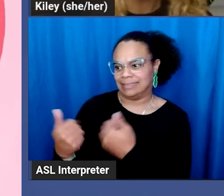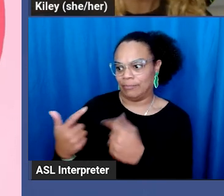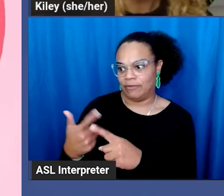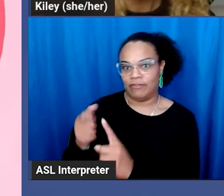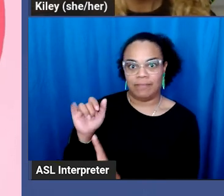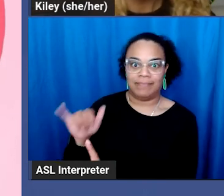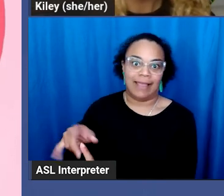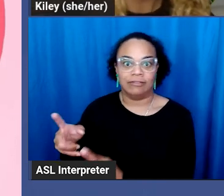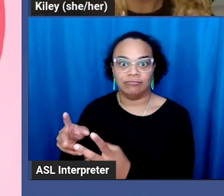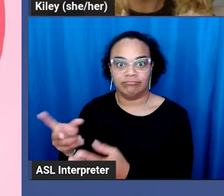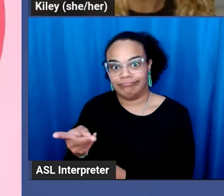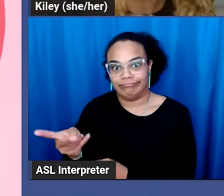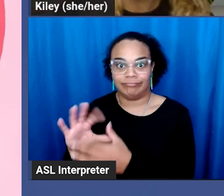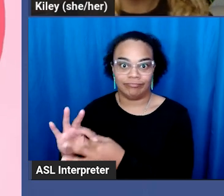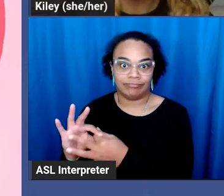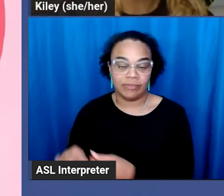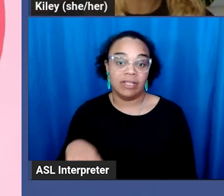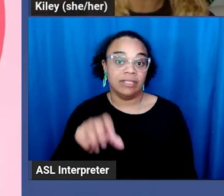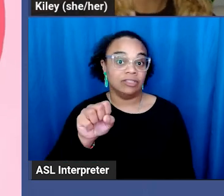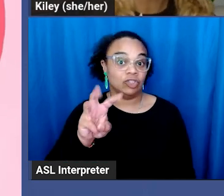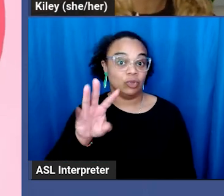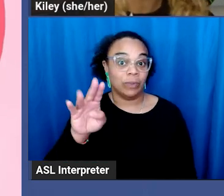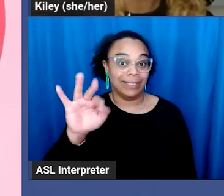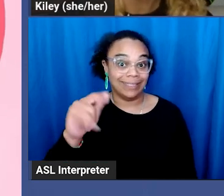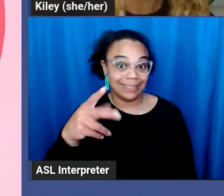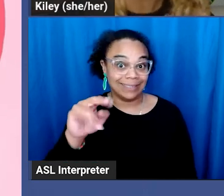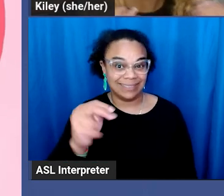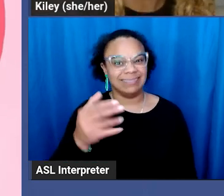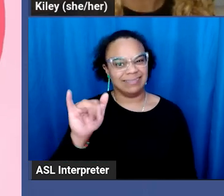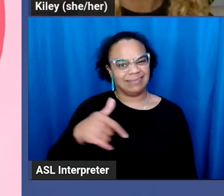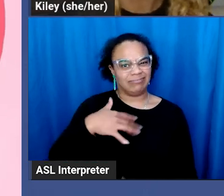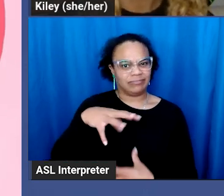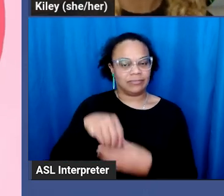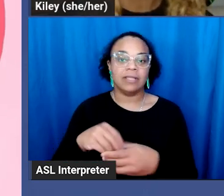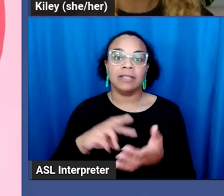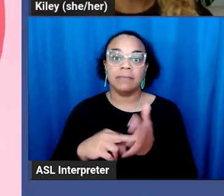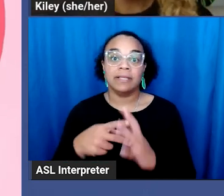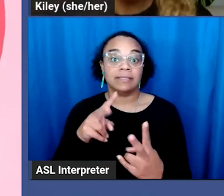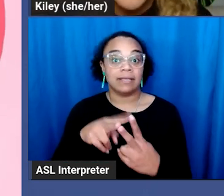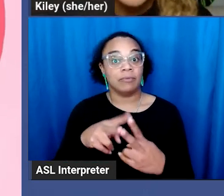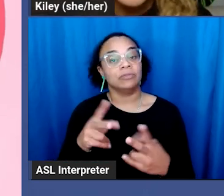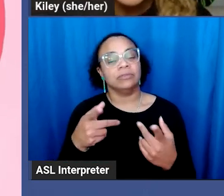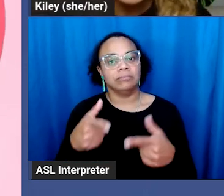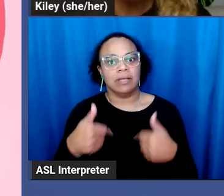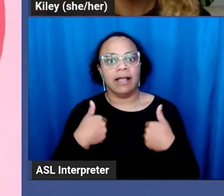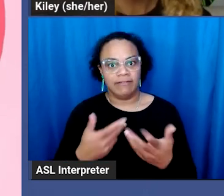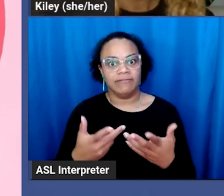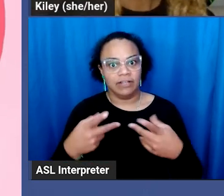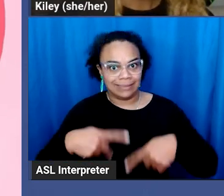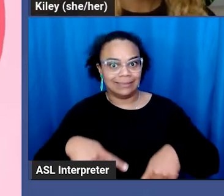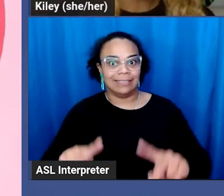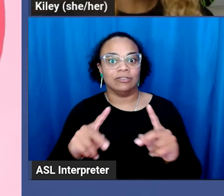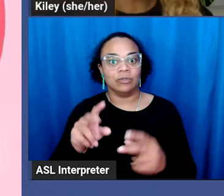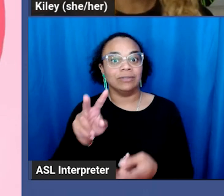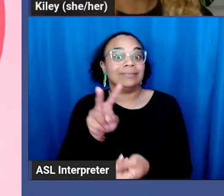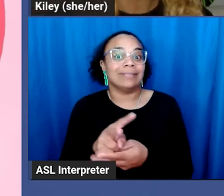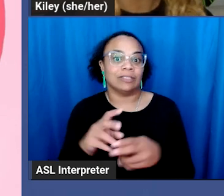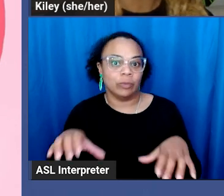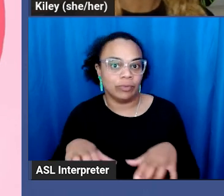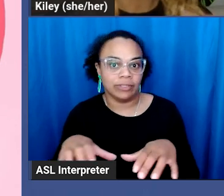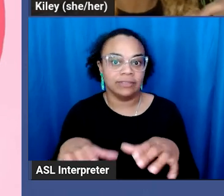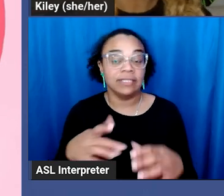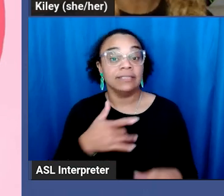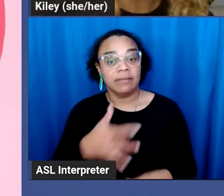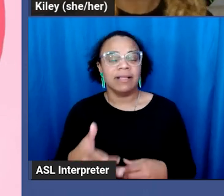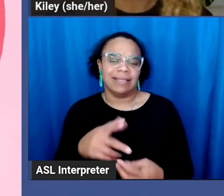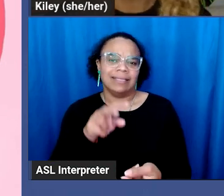I practice. And that's where individuals and couples engage in consensual sexual practices. Typically it's